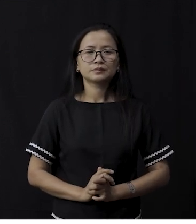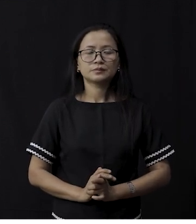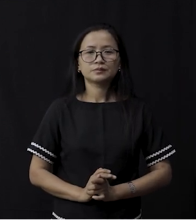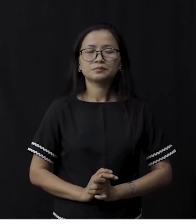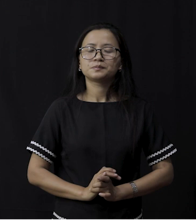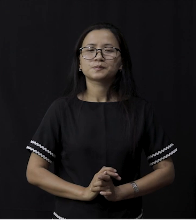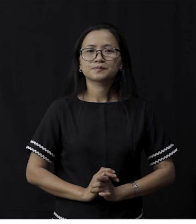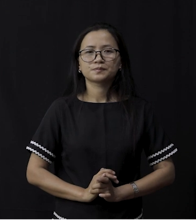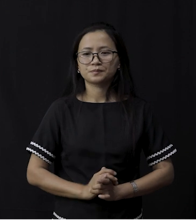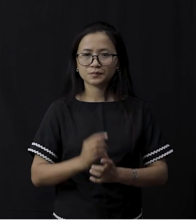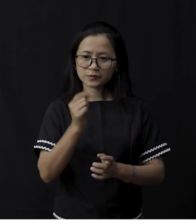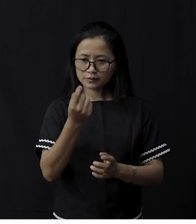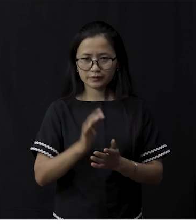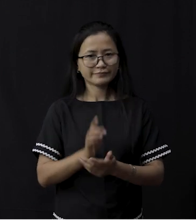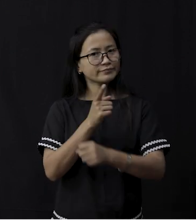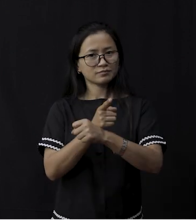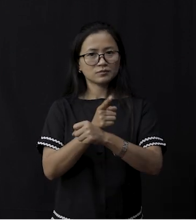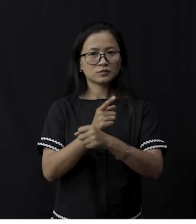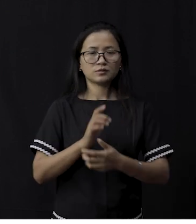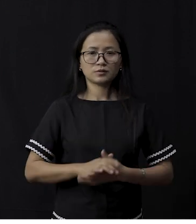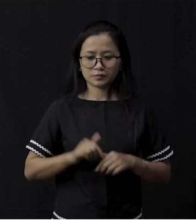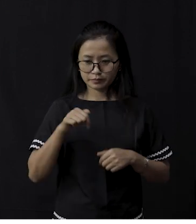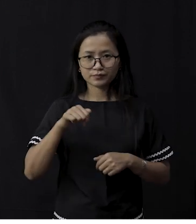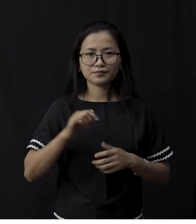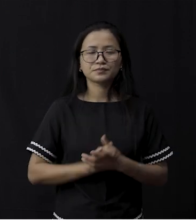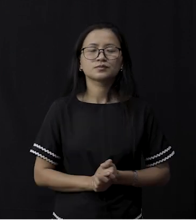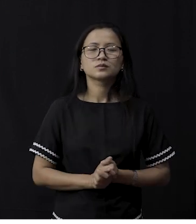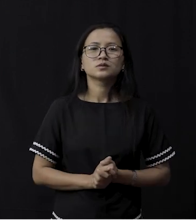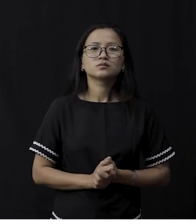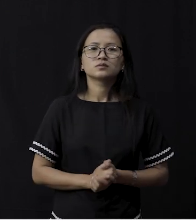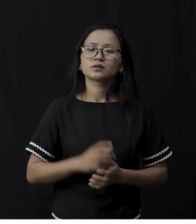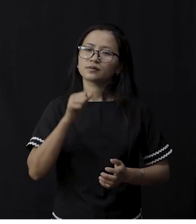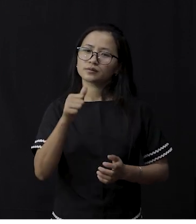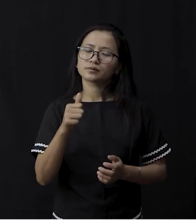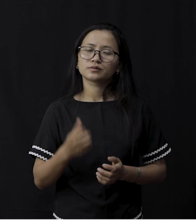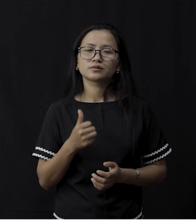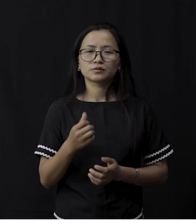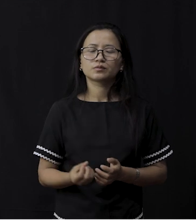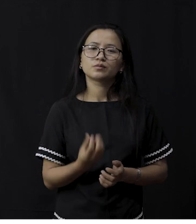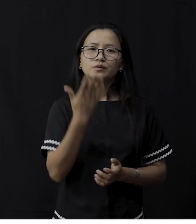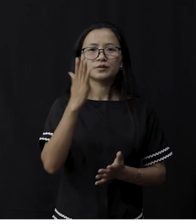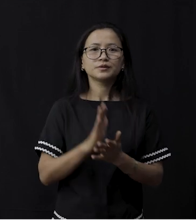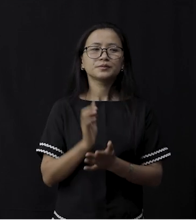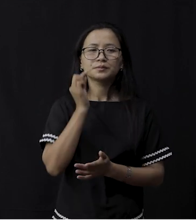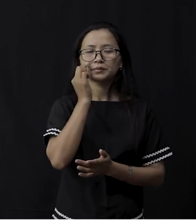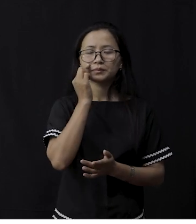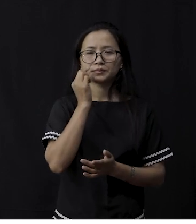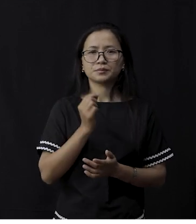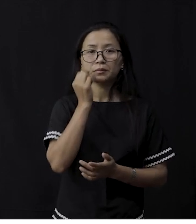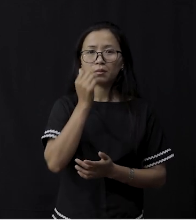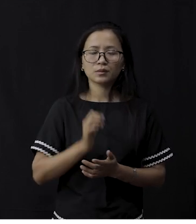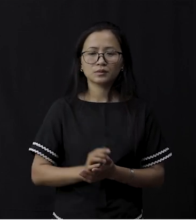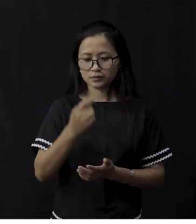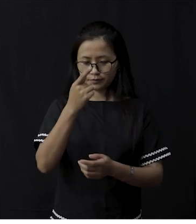right, so just like me, there's a teacher here also, and she says, "Good morning, Kevin." So you see a teacher, so